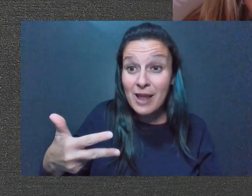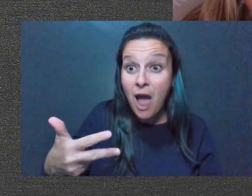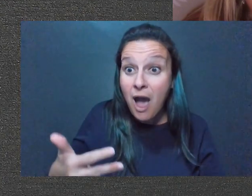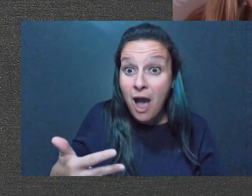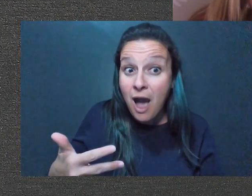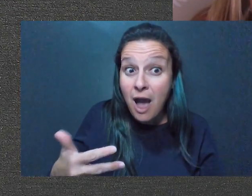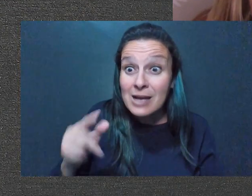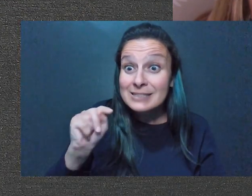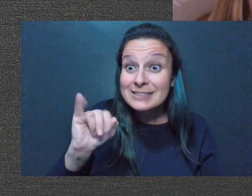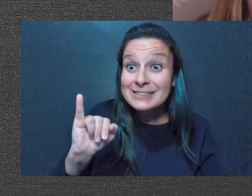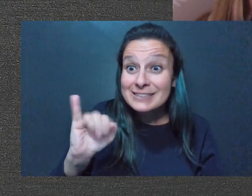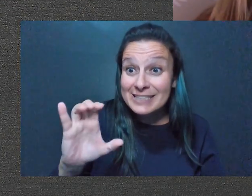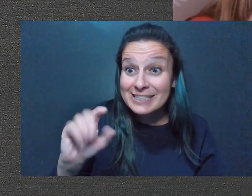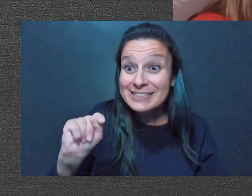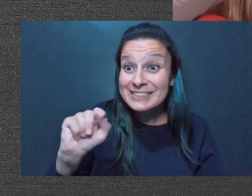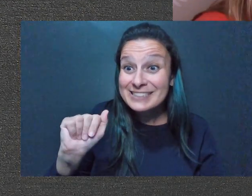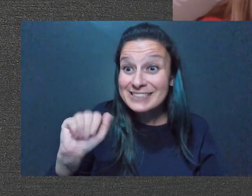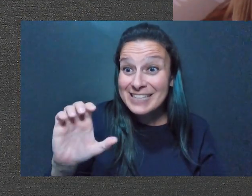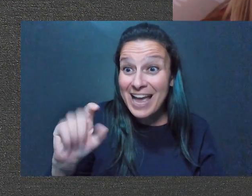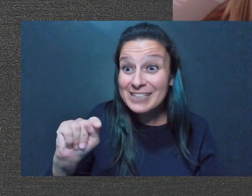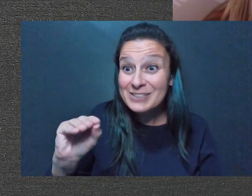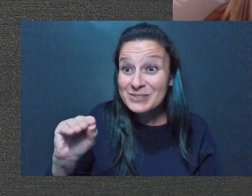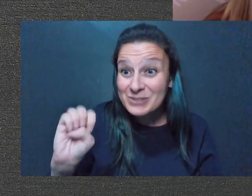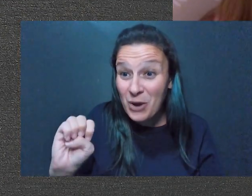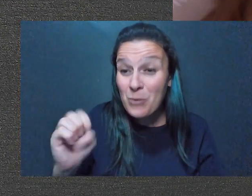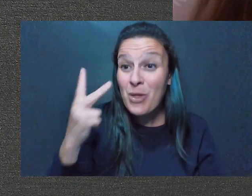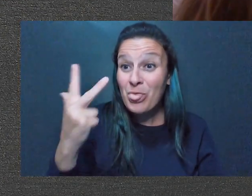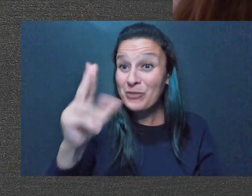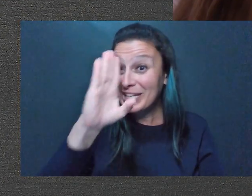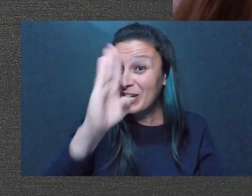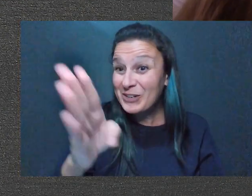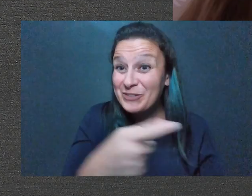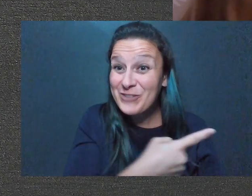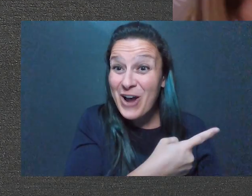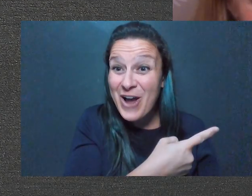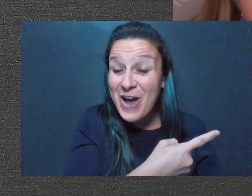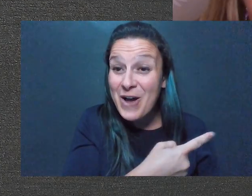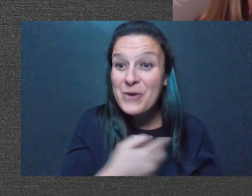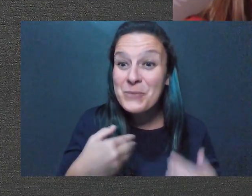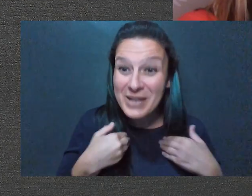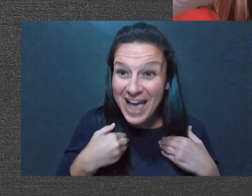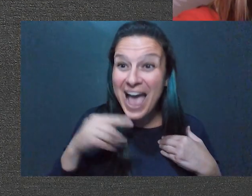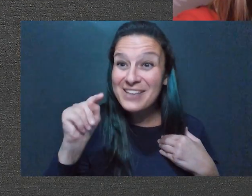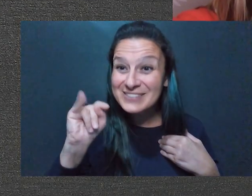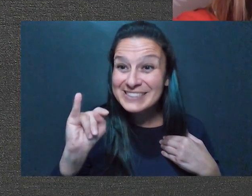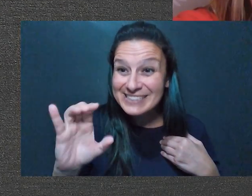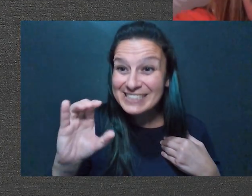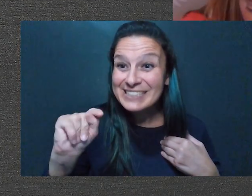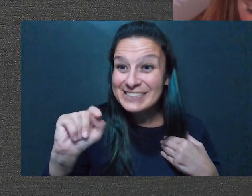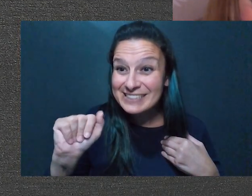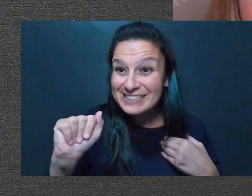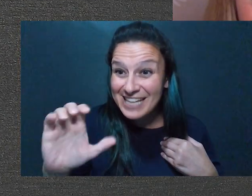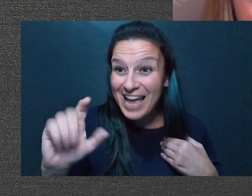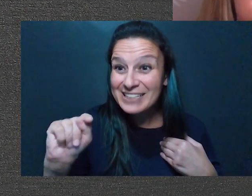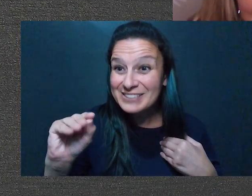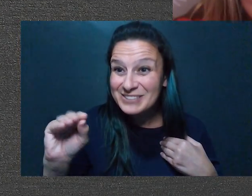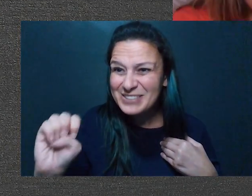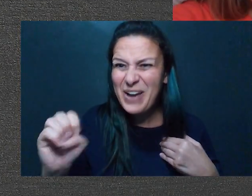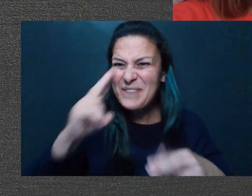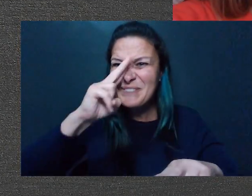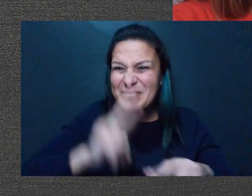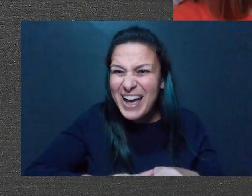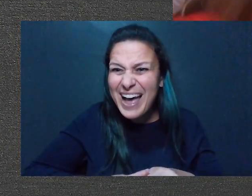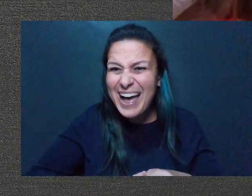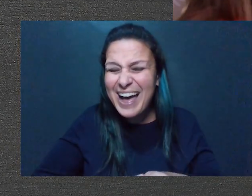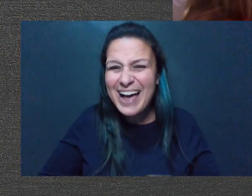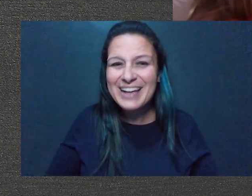3. Tic-tac-toe. 3 in a row. We've got our tic-tac-toe right there. Right? How fun and